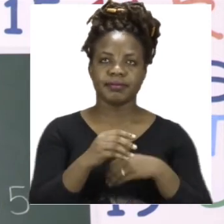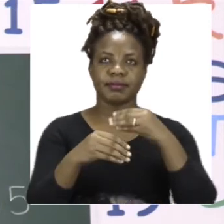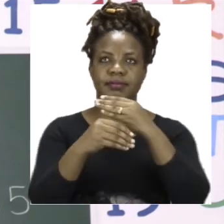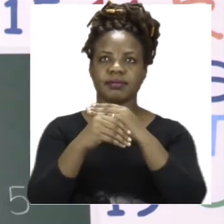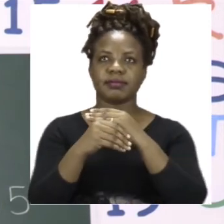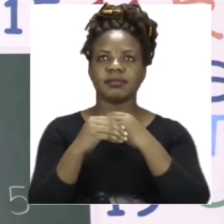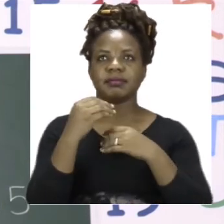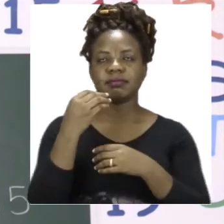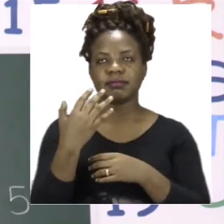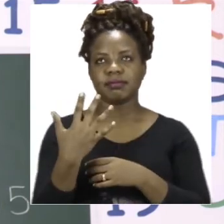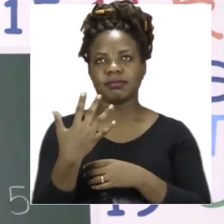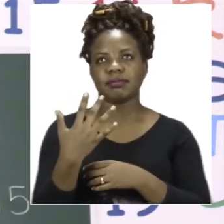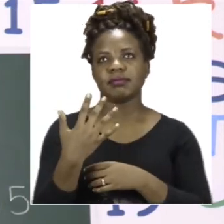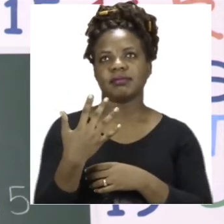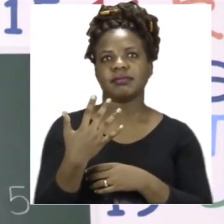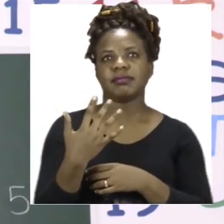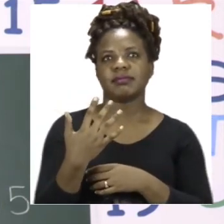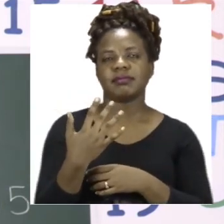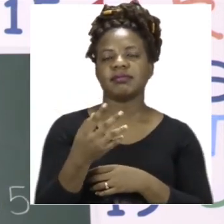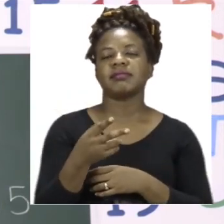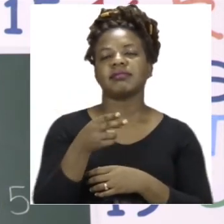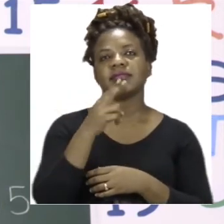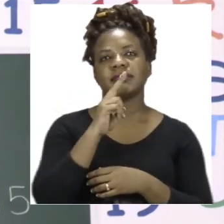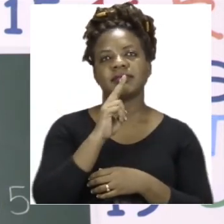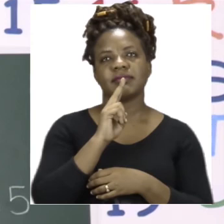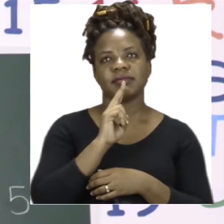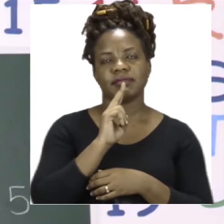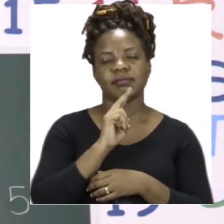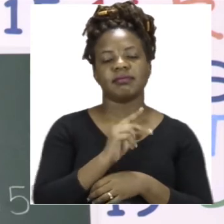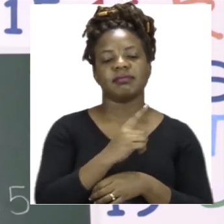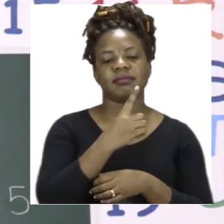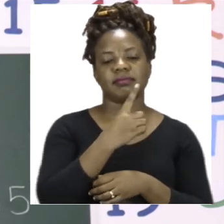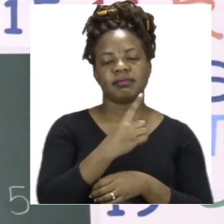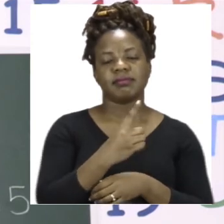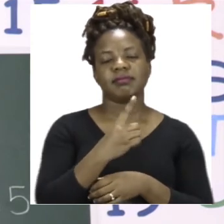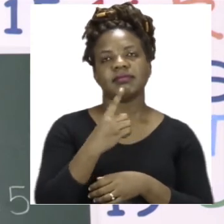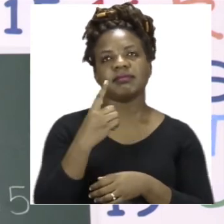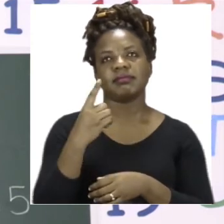10 + 5. And we took our 5 fingers and counted